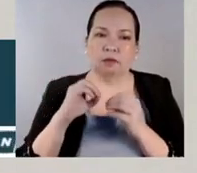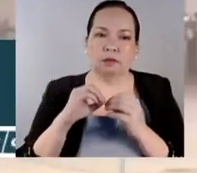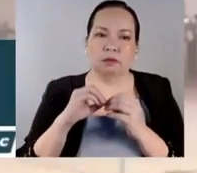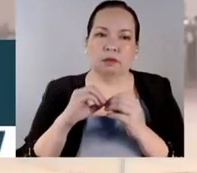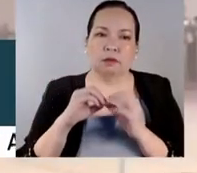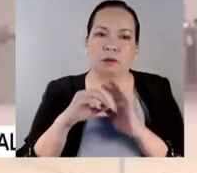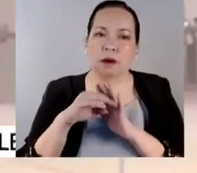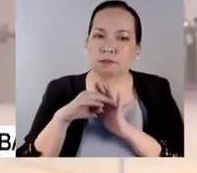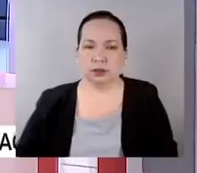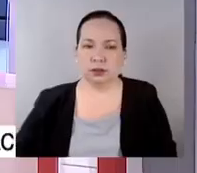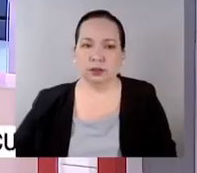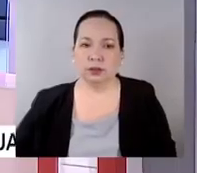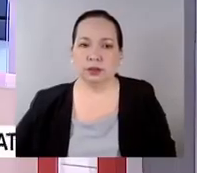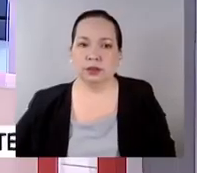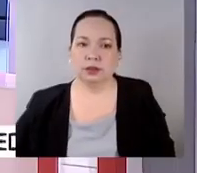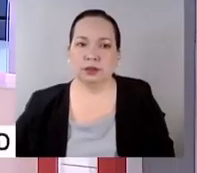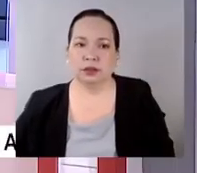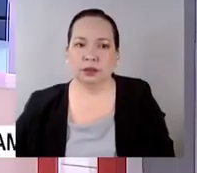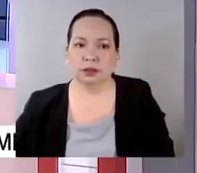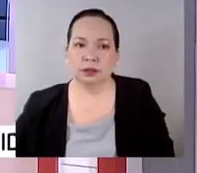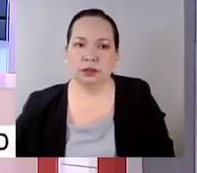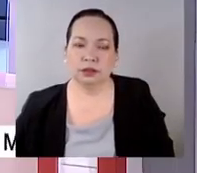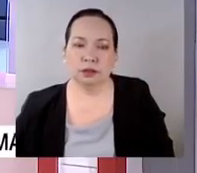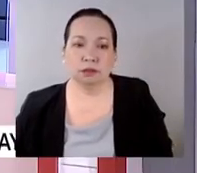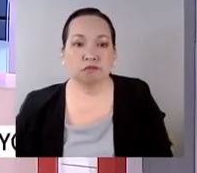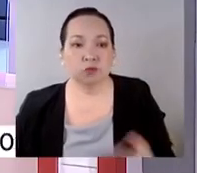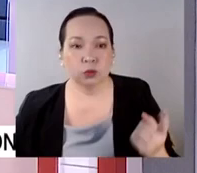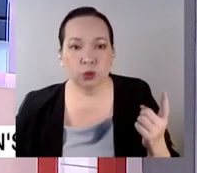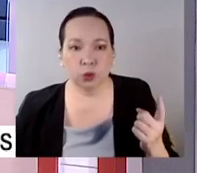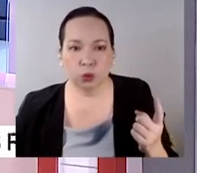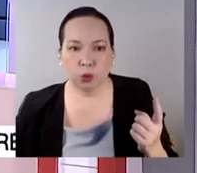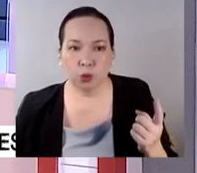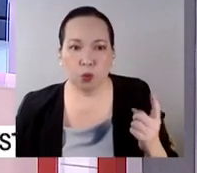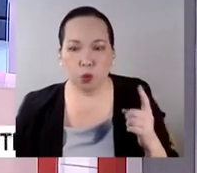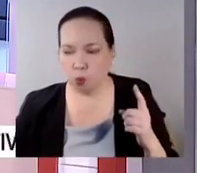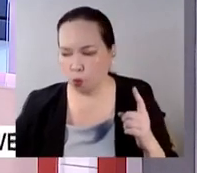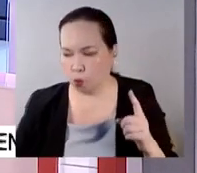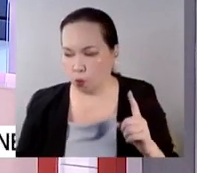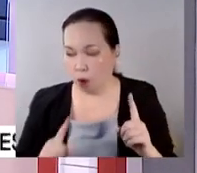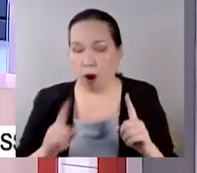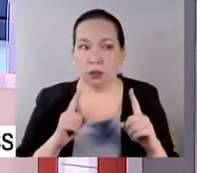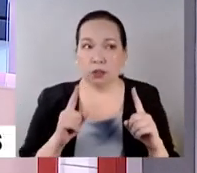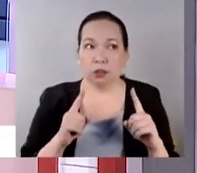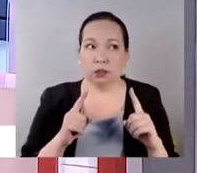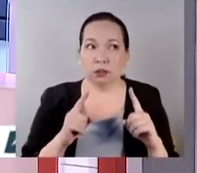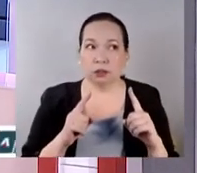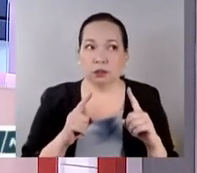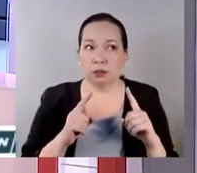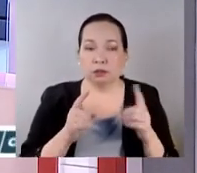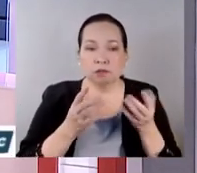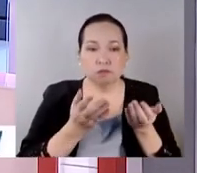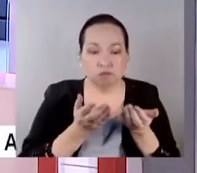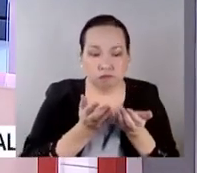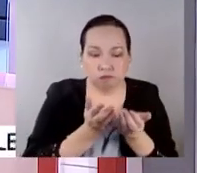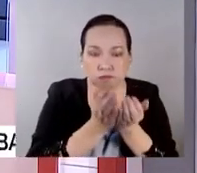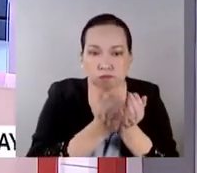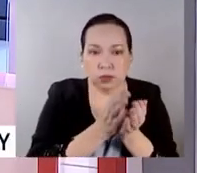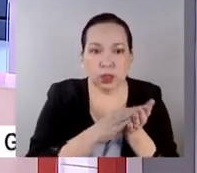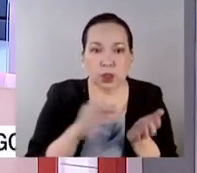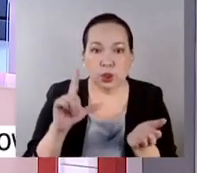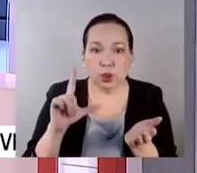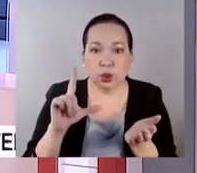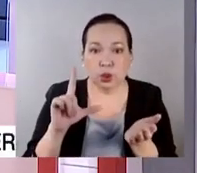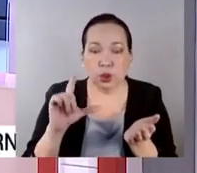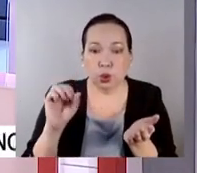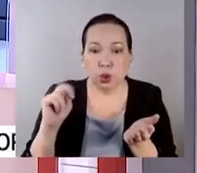decline. A port terminal in Long Beach, California, now on its final push to become the world's first